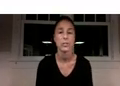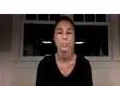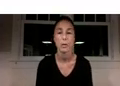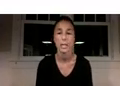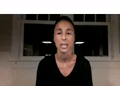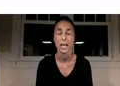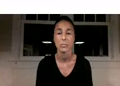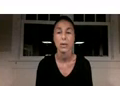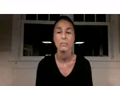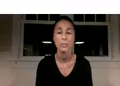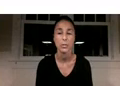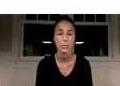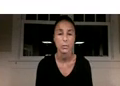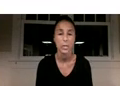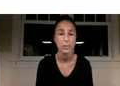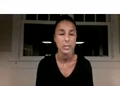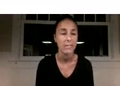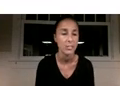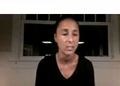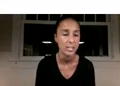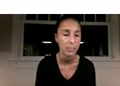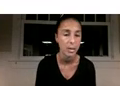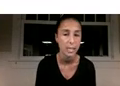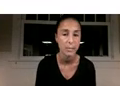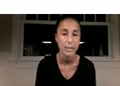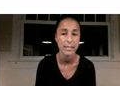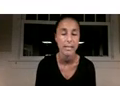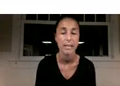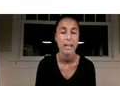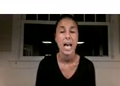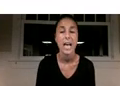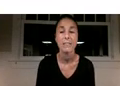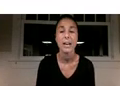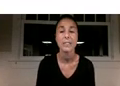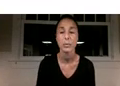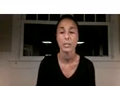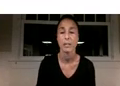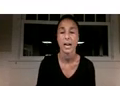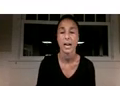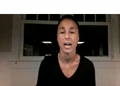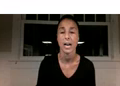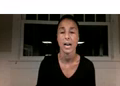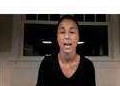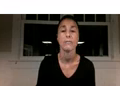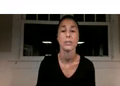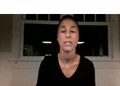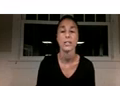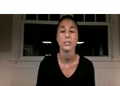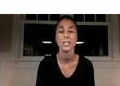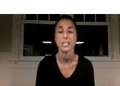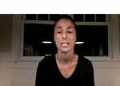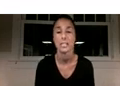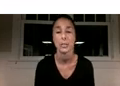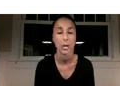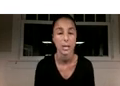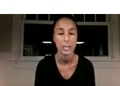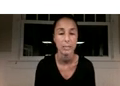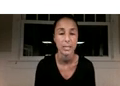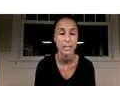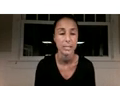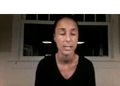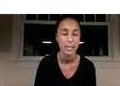two structured parking decks, one four-story with 706 parking spaces and a five-story garage, including